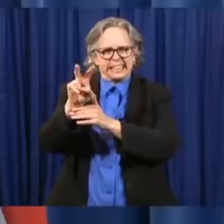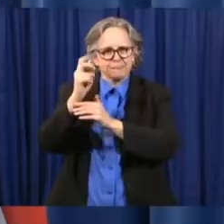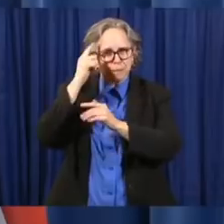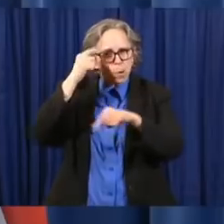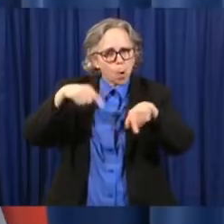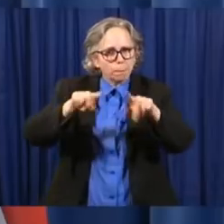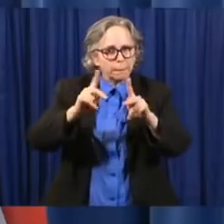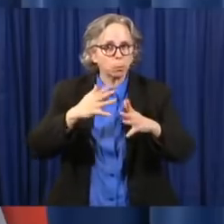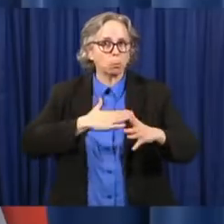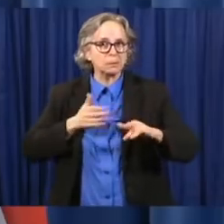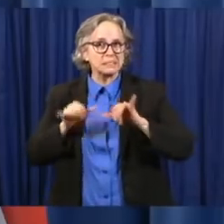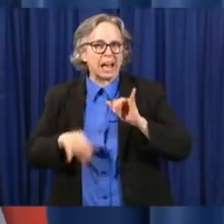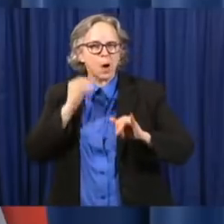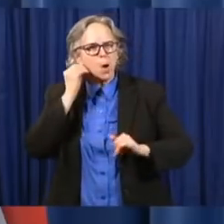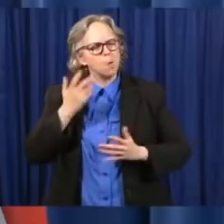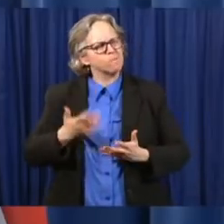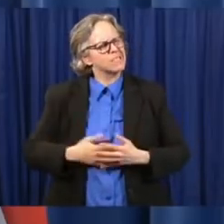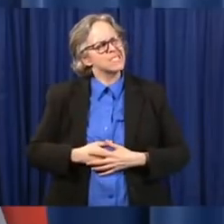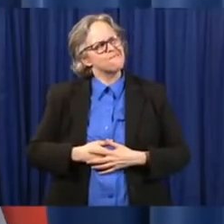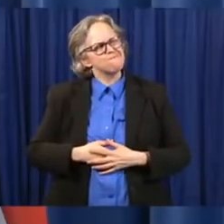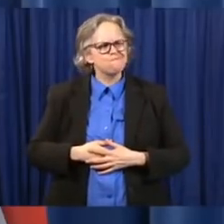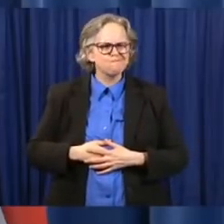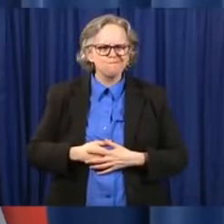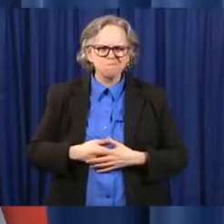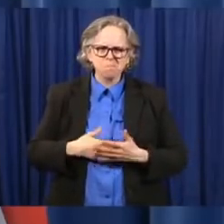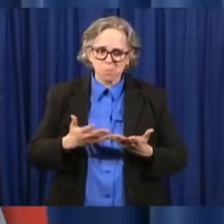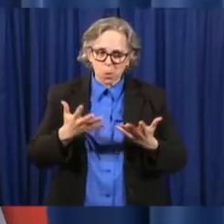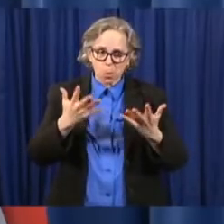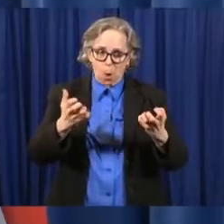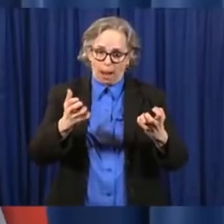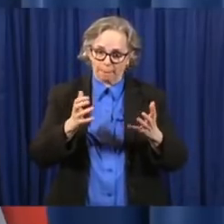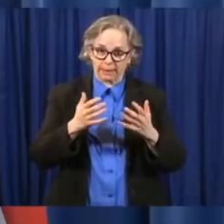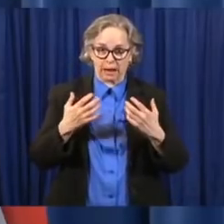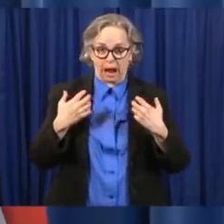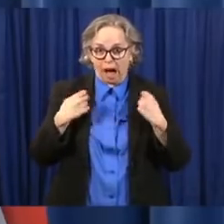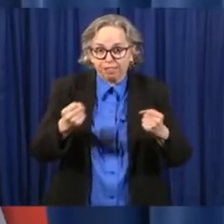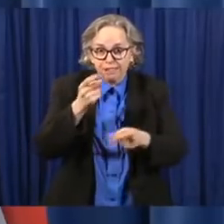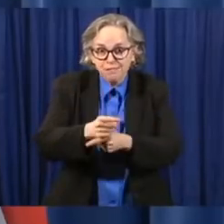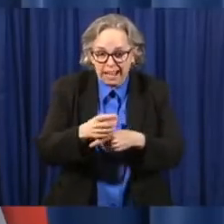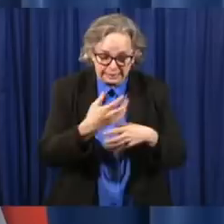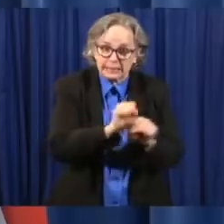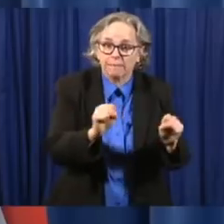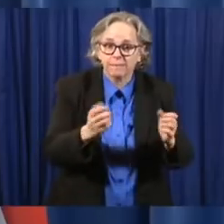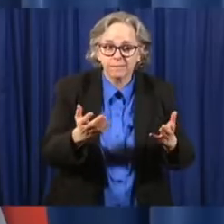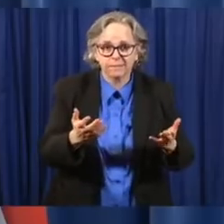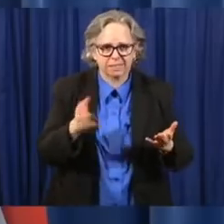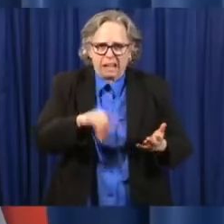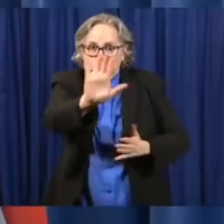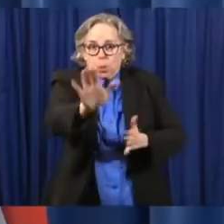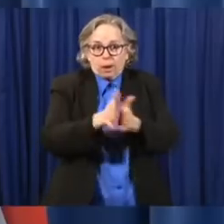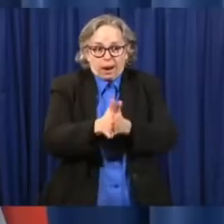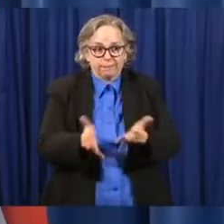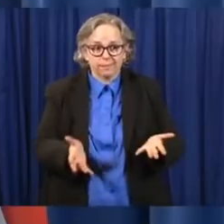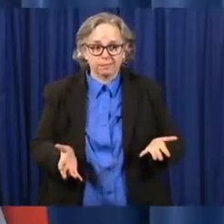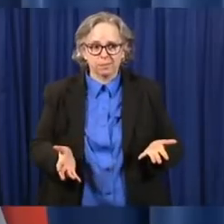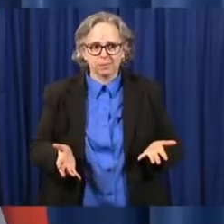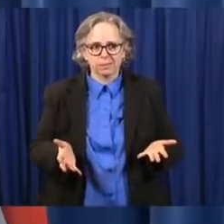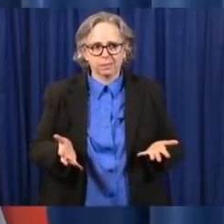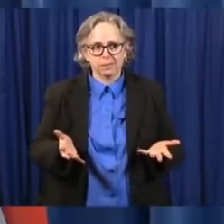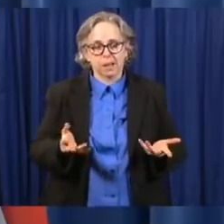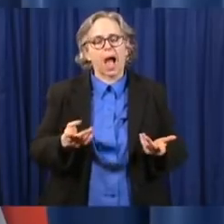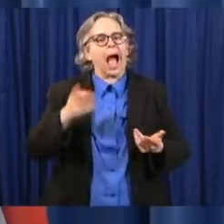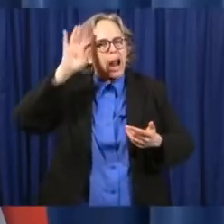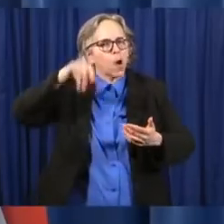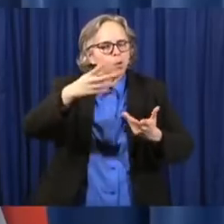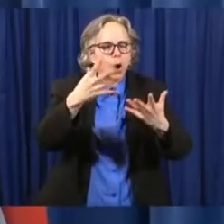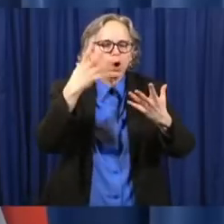wants to stay safe, but everyone also wants to get back into doing some of the things that we all like to do. And so that's a balance that